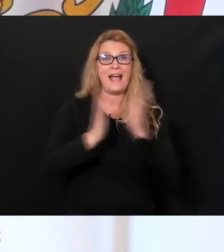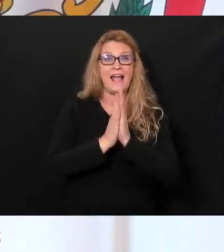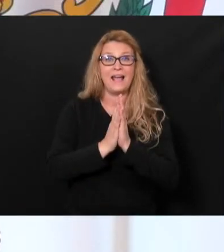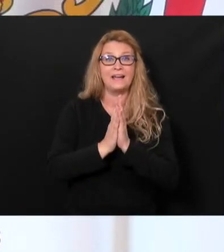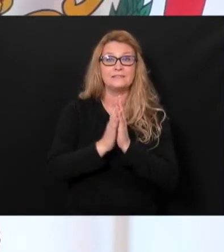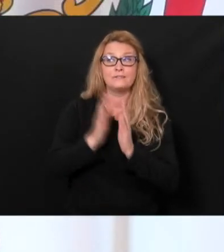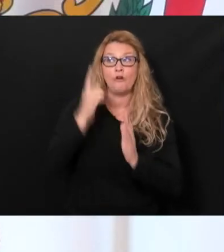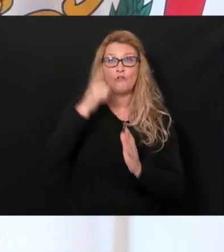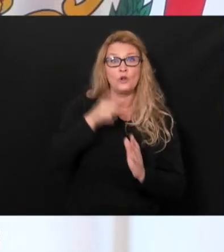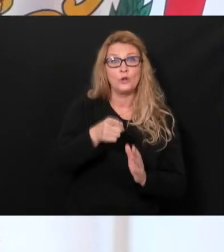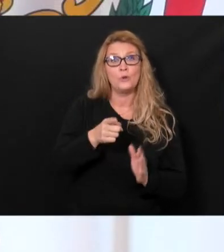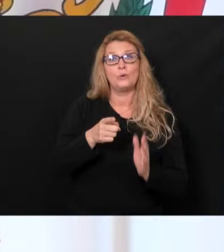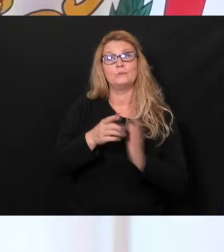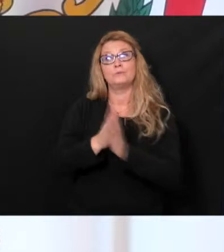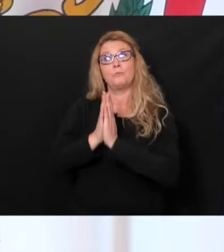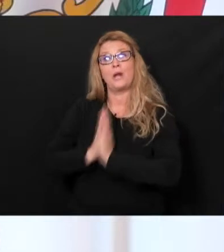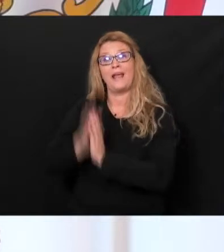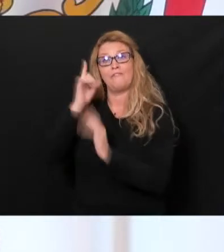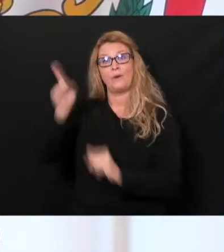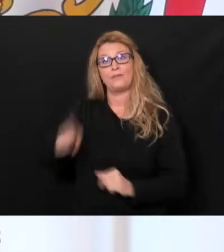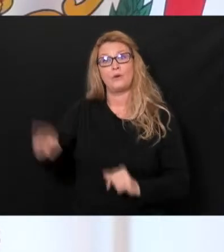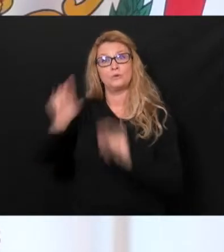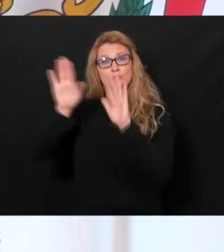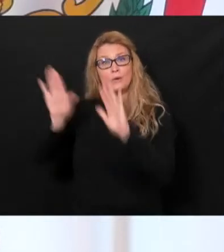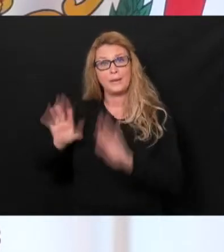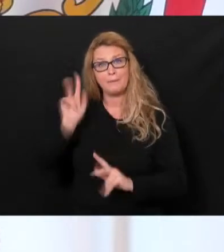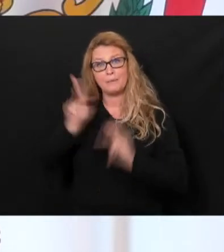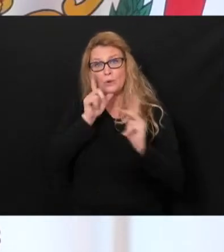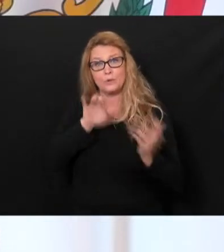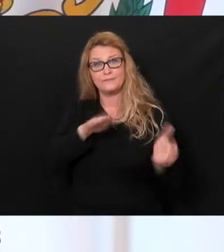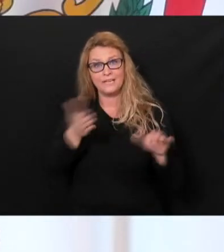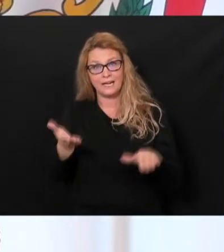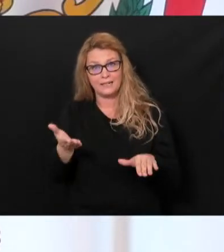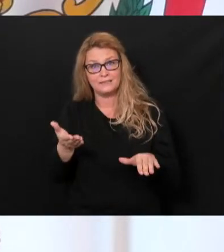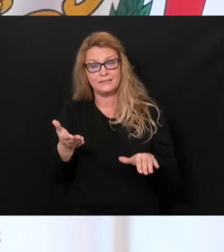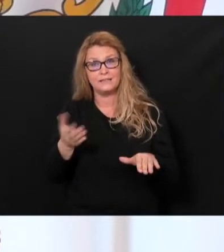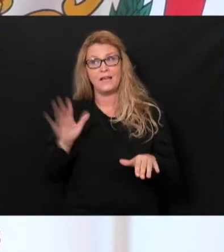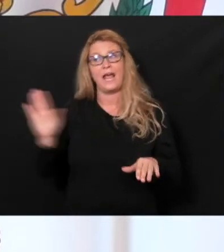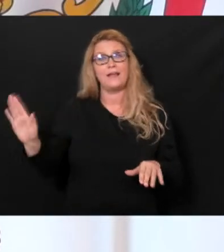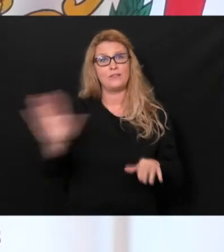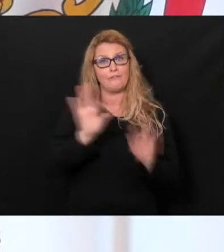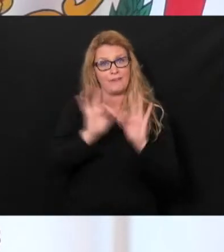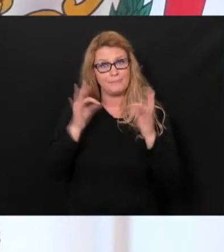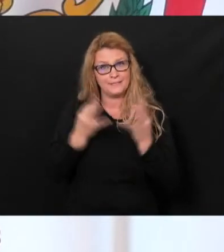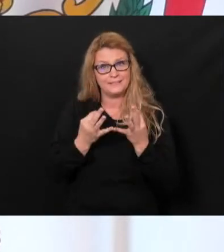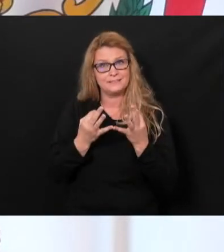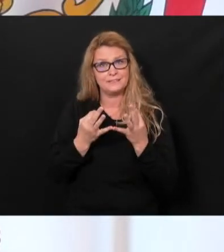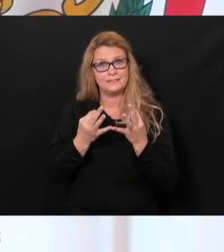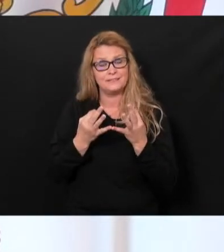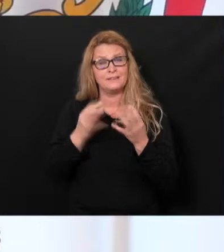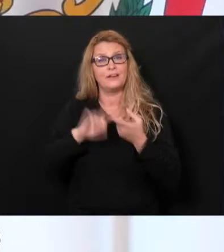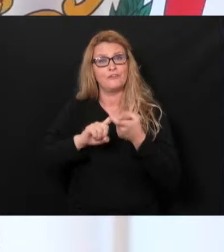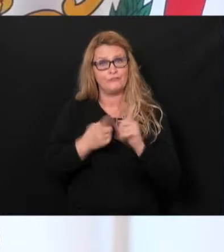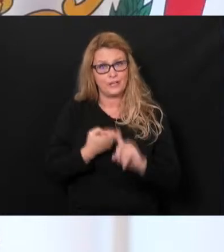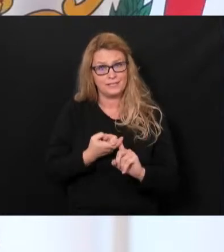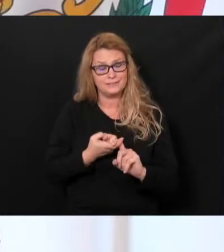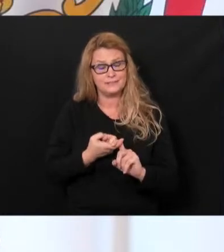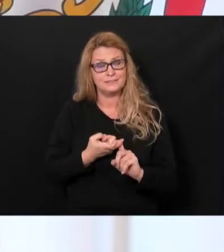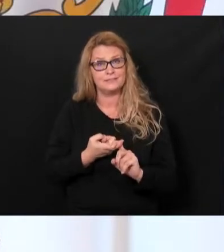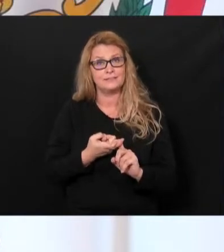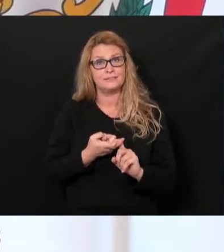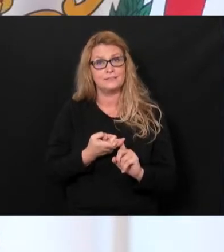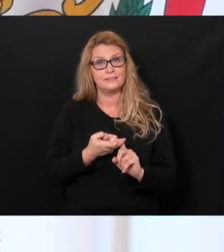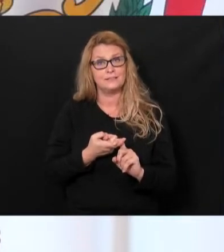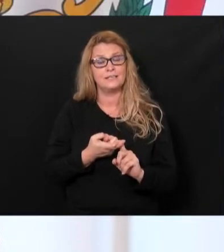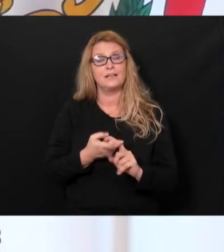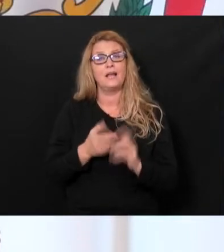prayers for all these great people. I ask for your prayers for all their loved ones. And I ask for your